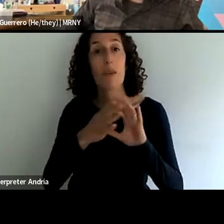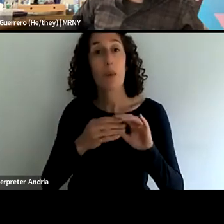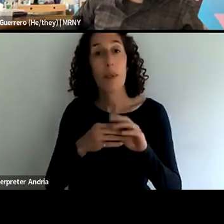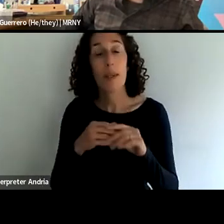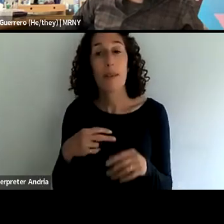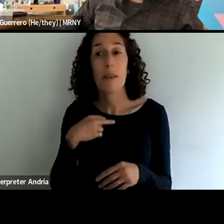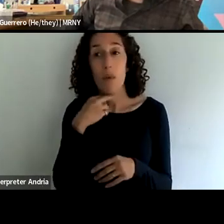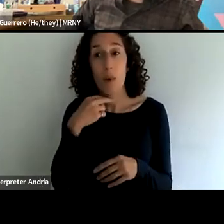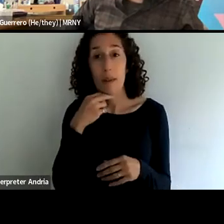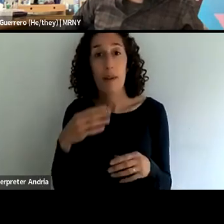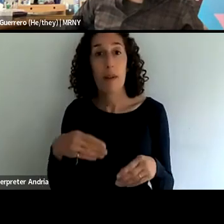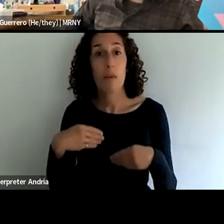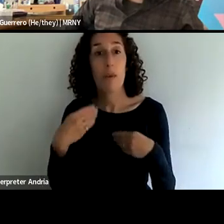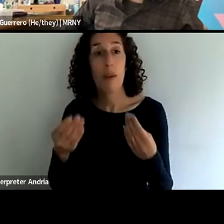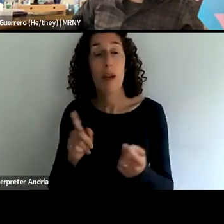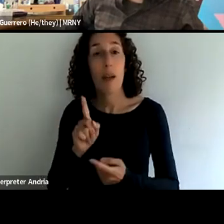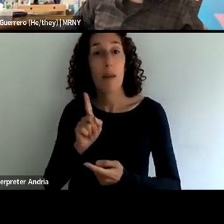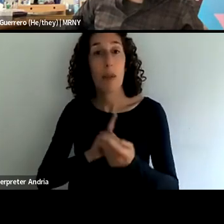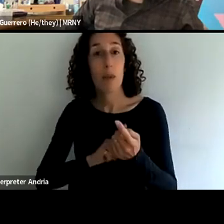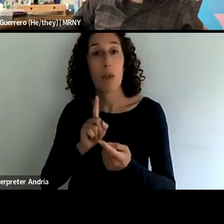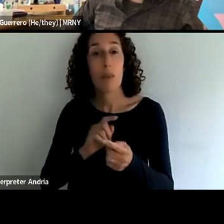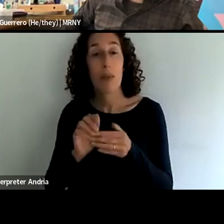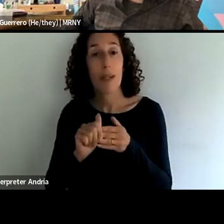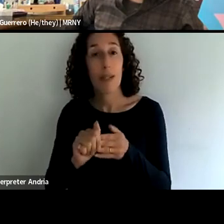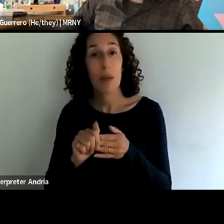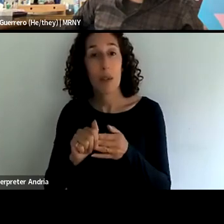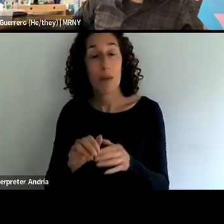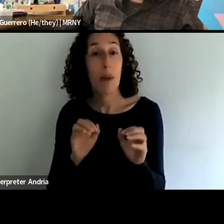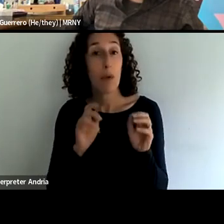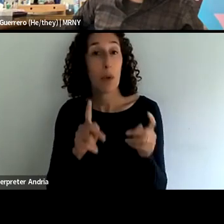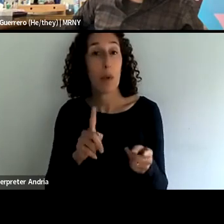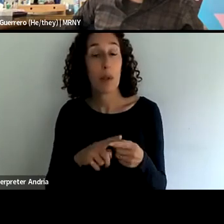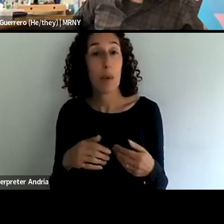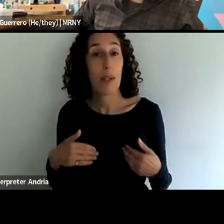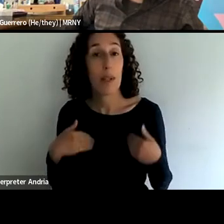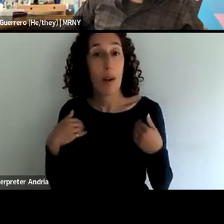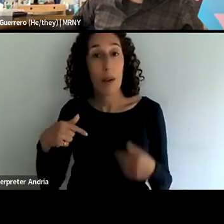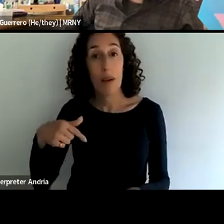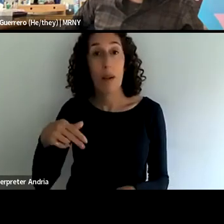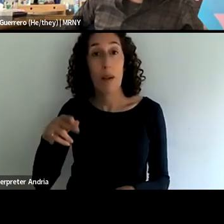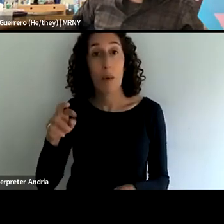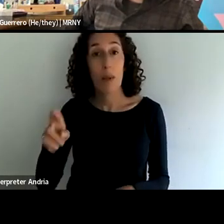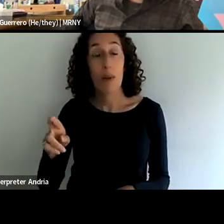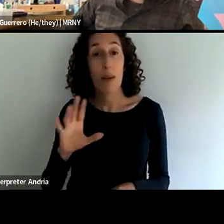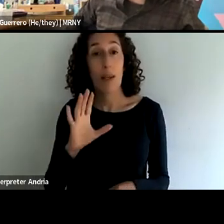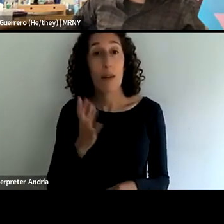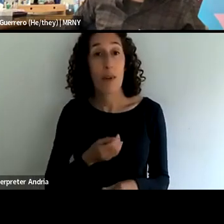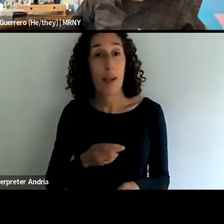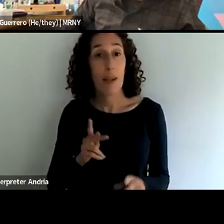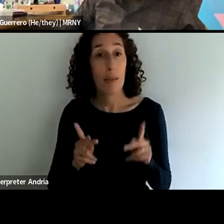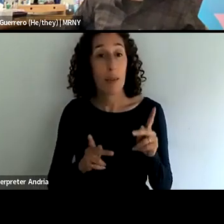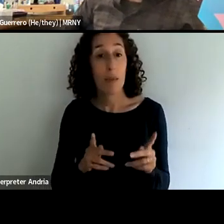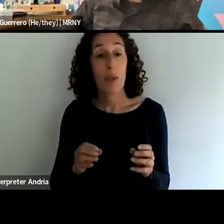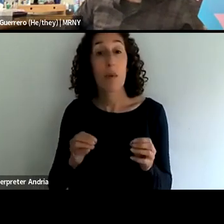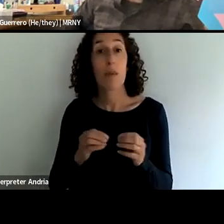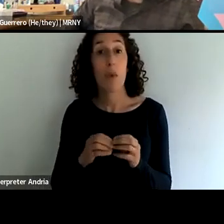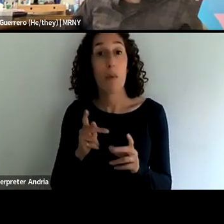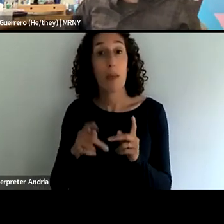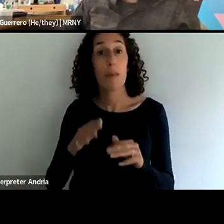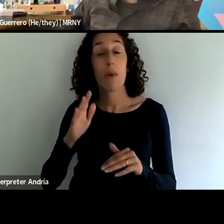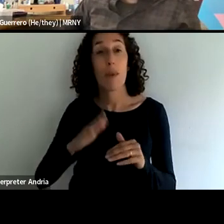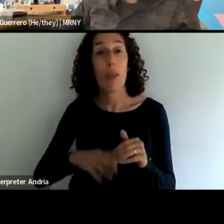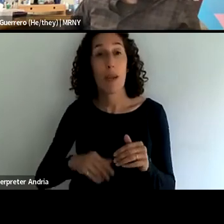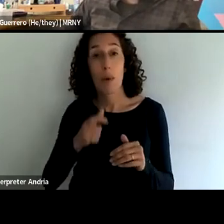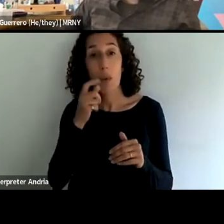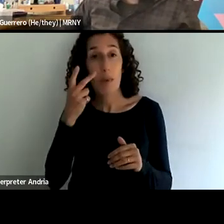provide mentorship and leadership opportunities to young queer and trans people. There are more people than Laverne Cox and Janet Mock